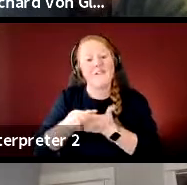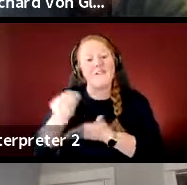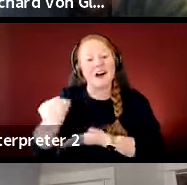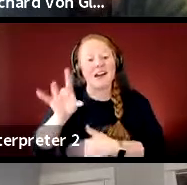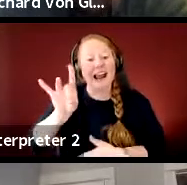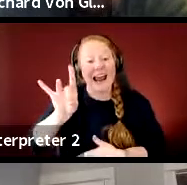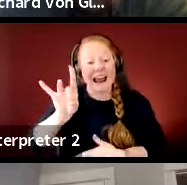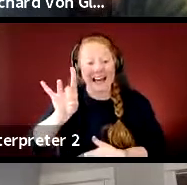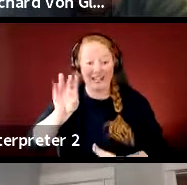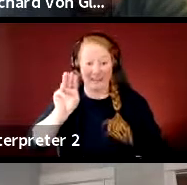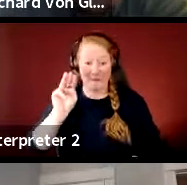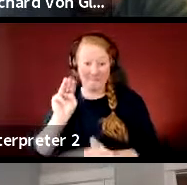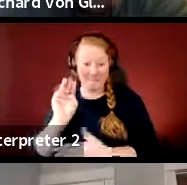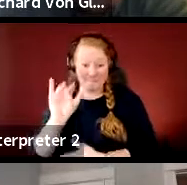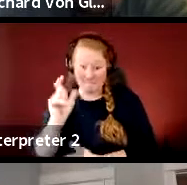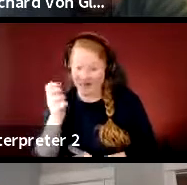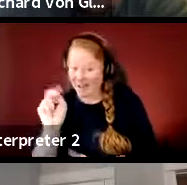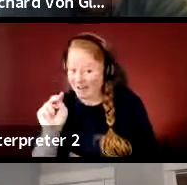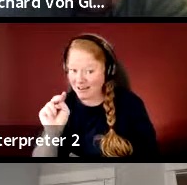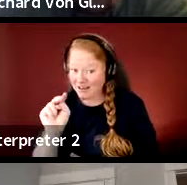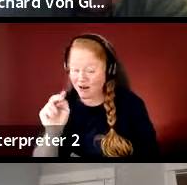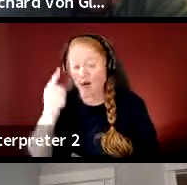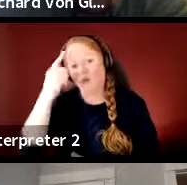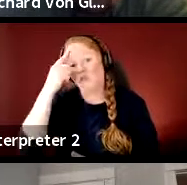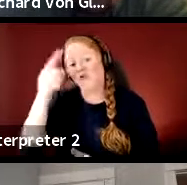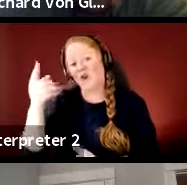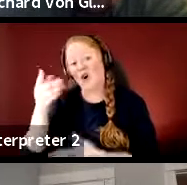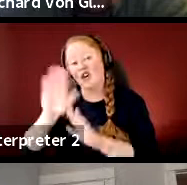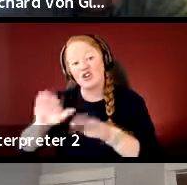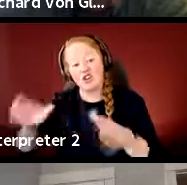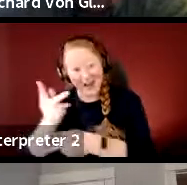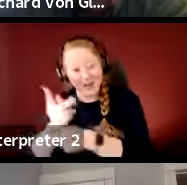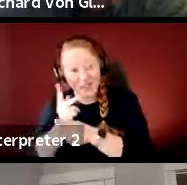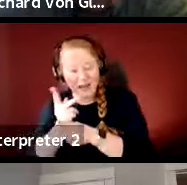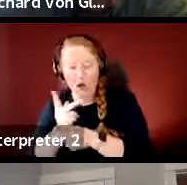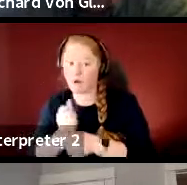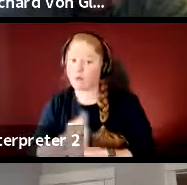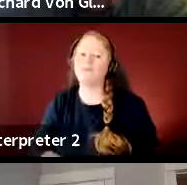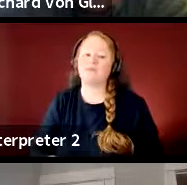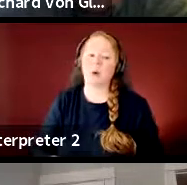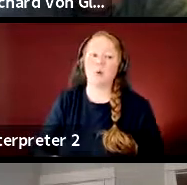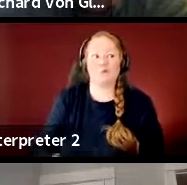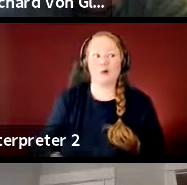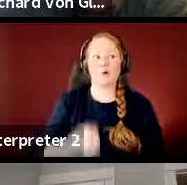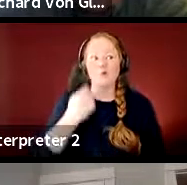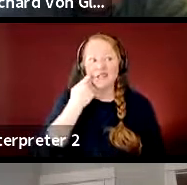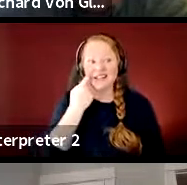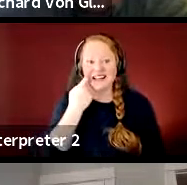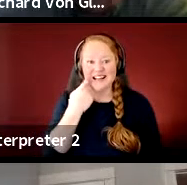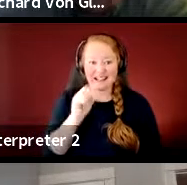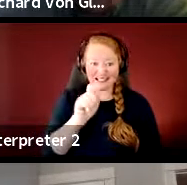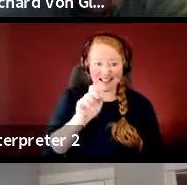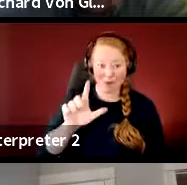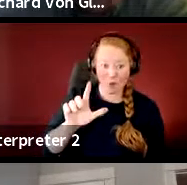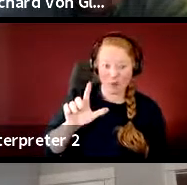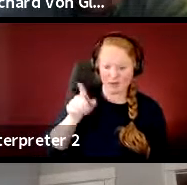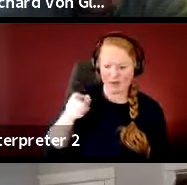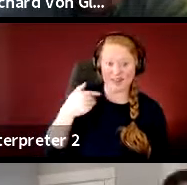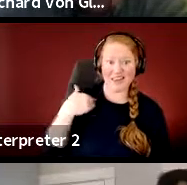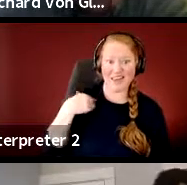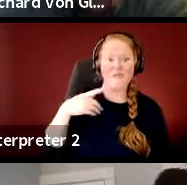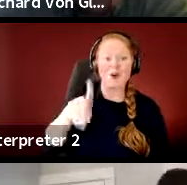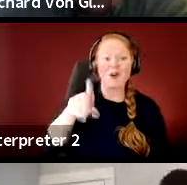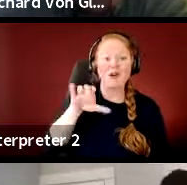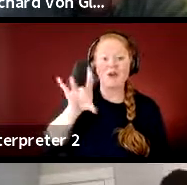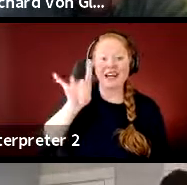childcare in this first round of direct relief. Recently, Childcare Aware Missouri estimated that St. Louis City had 182 open